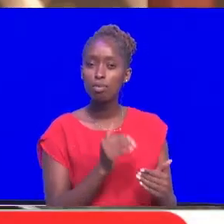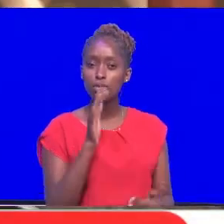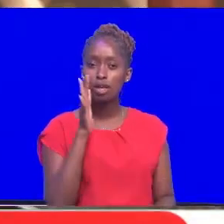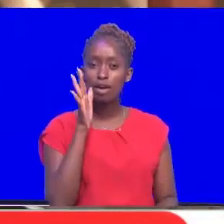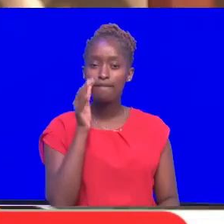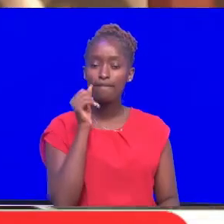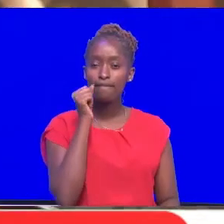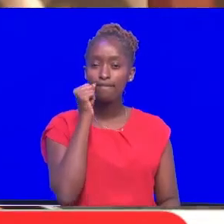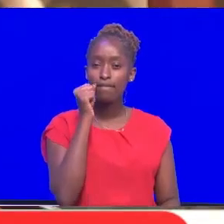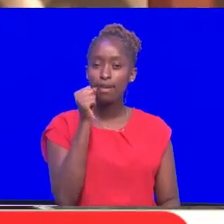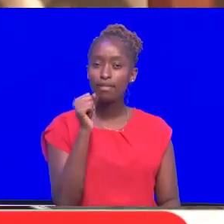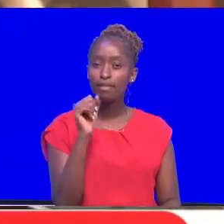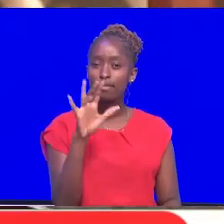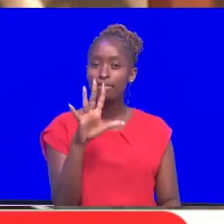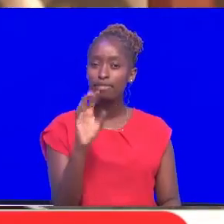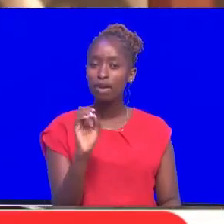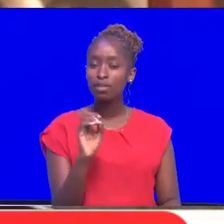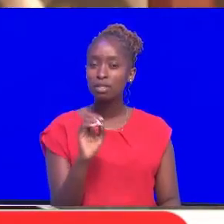kwanza hilo jengo